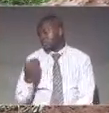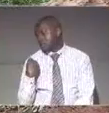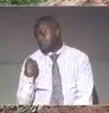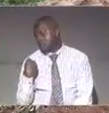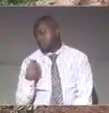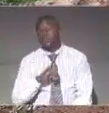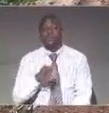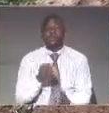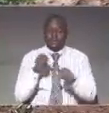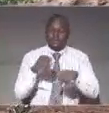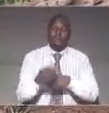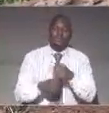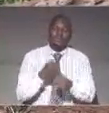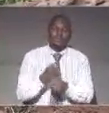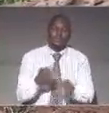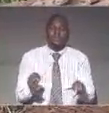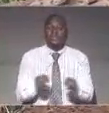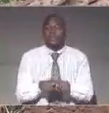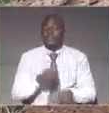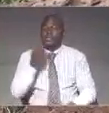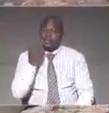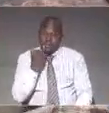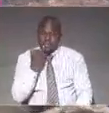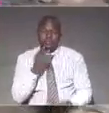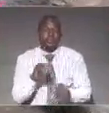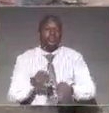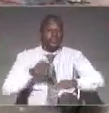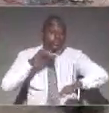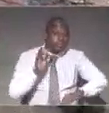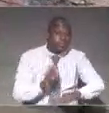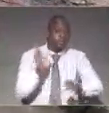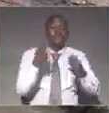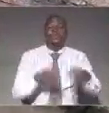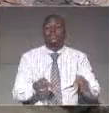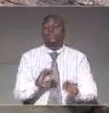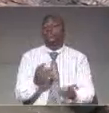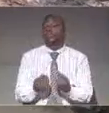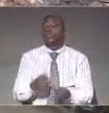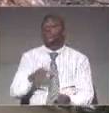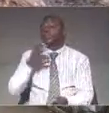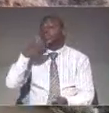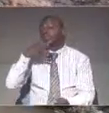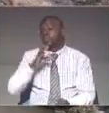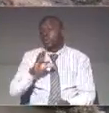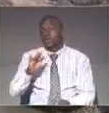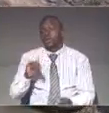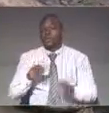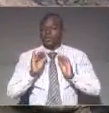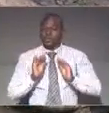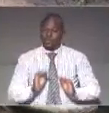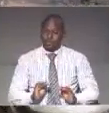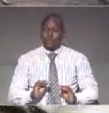being in January this year. It is critical that people are educated about the importance of boiling drinking water to minimize